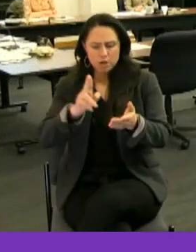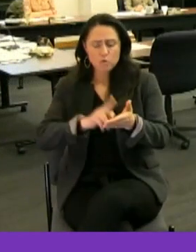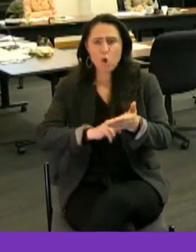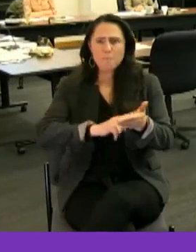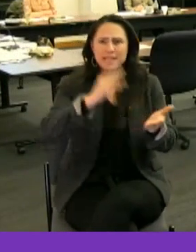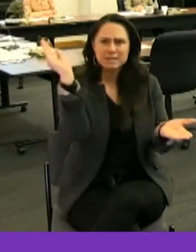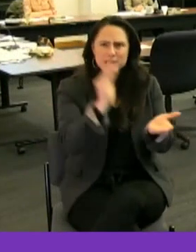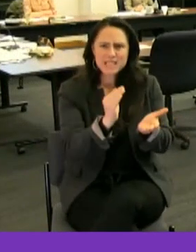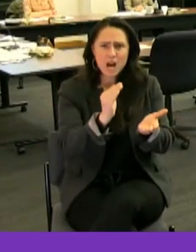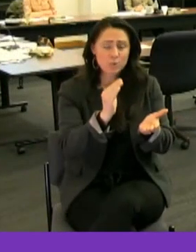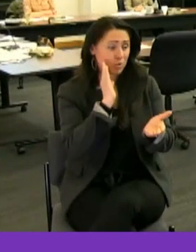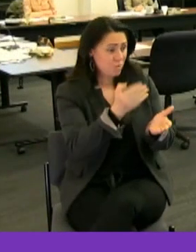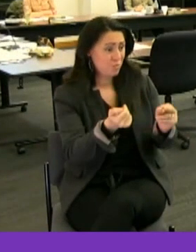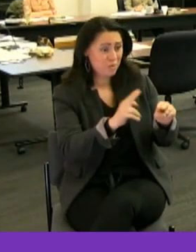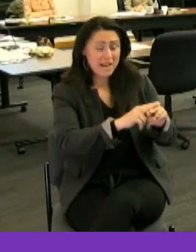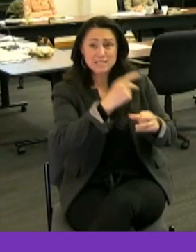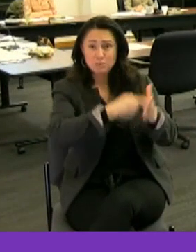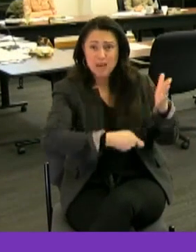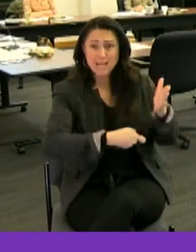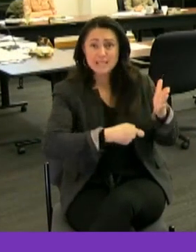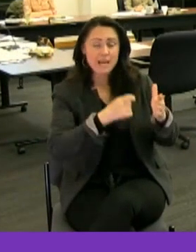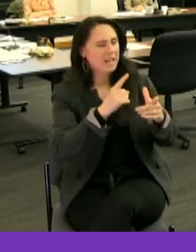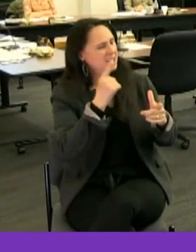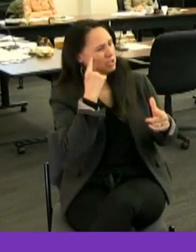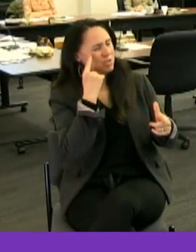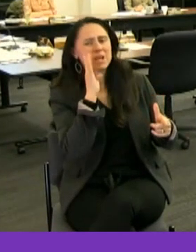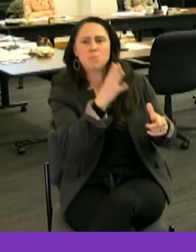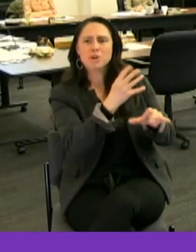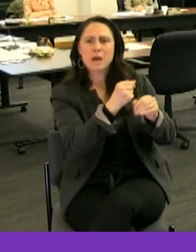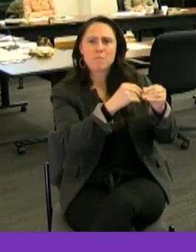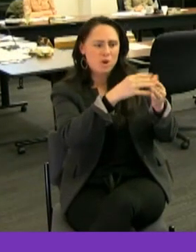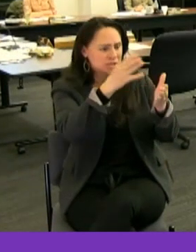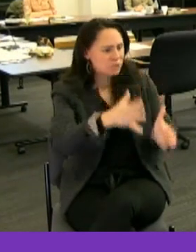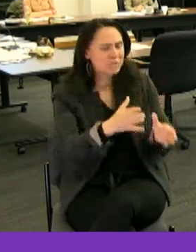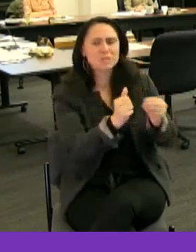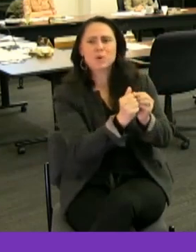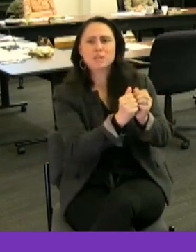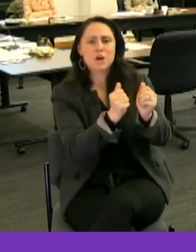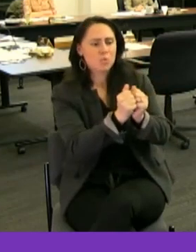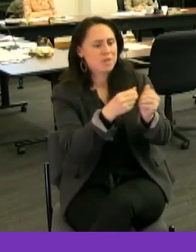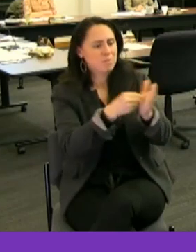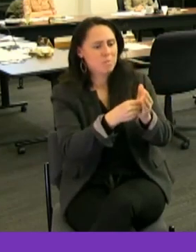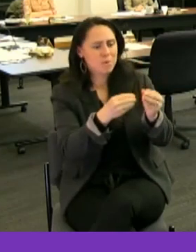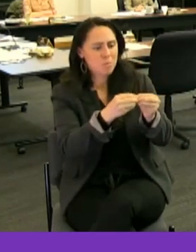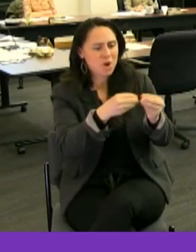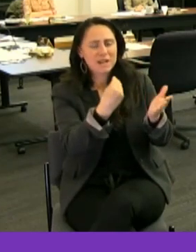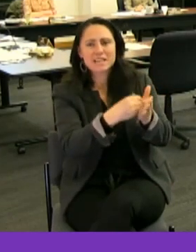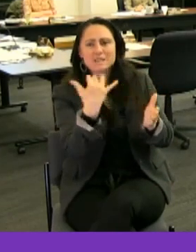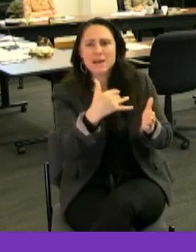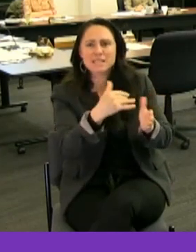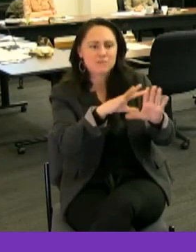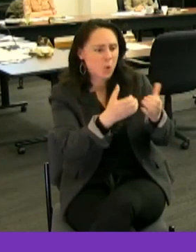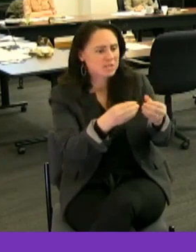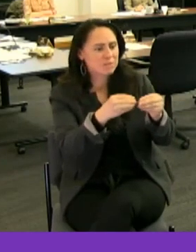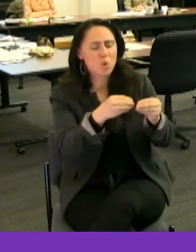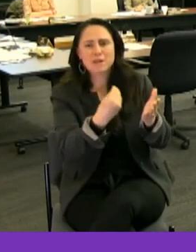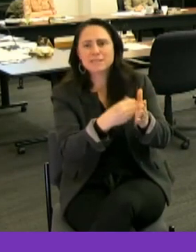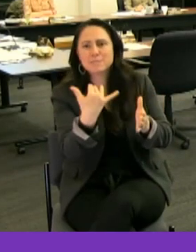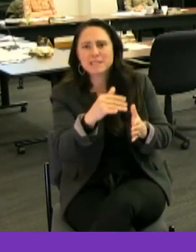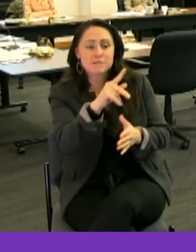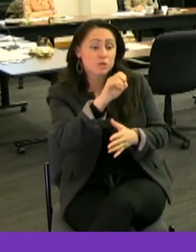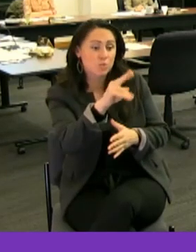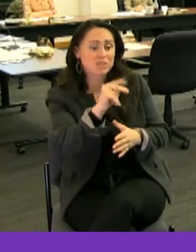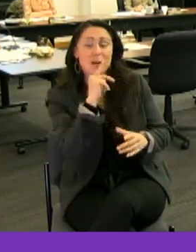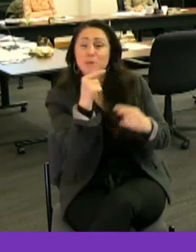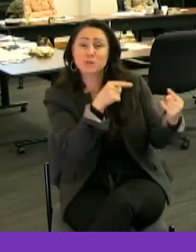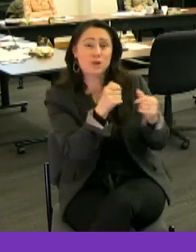And do we really think that we're going to get more students with more expensive courses, more expensive tuition? I just really struggle with that, and I'm